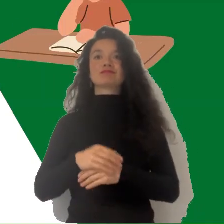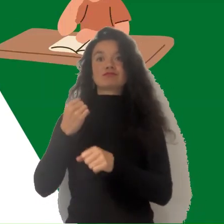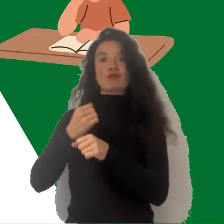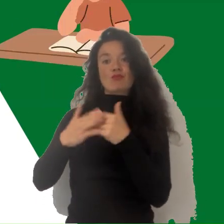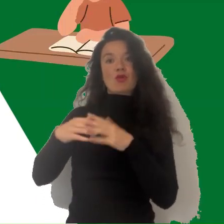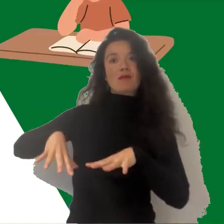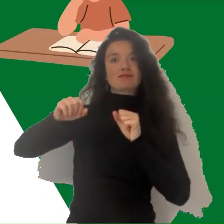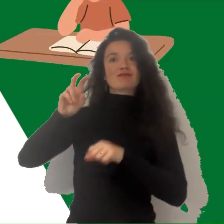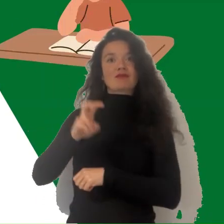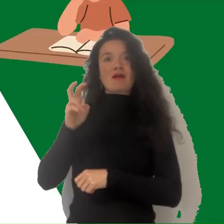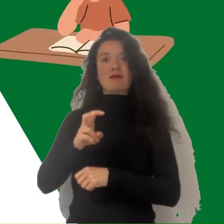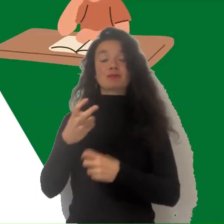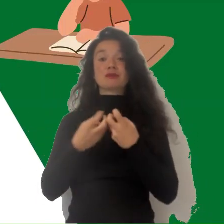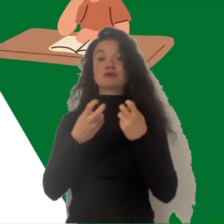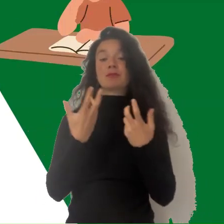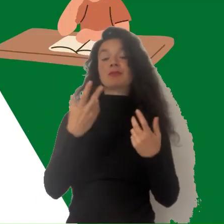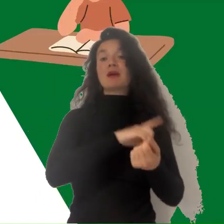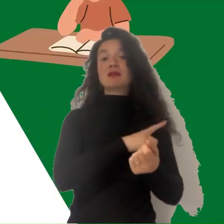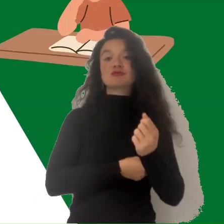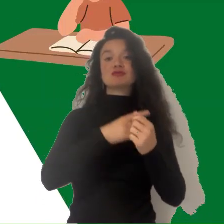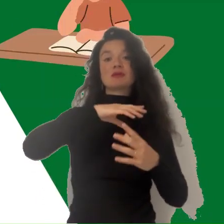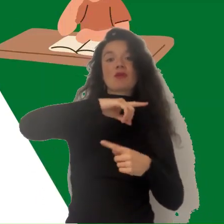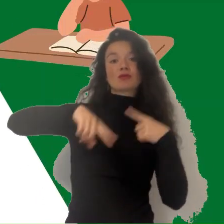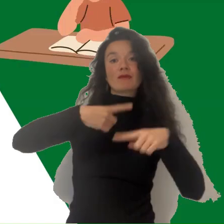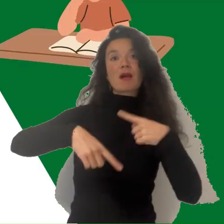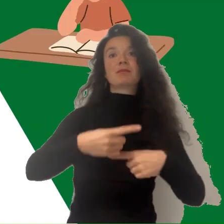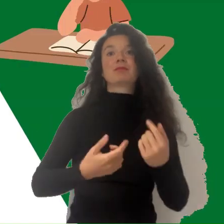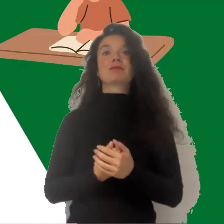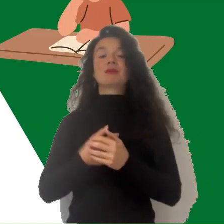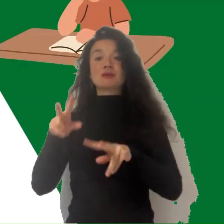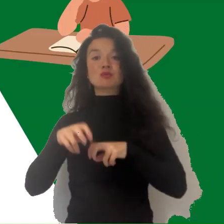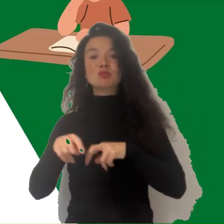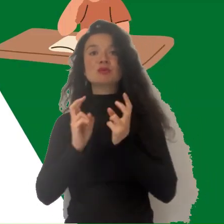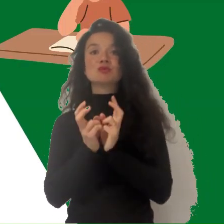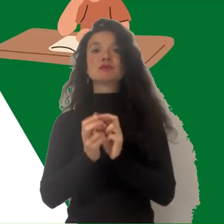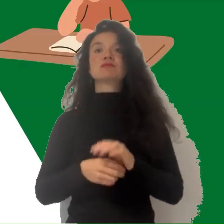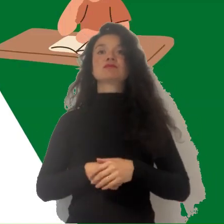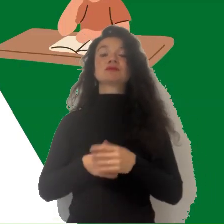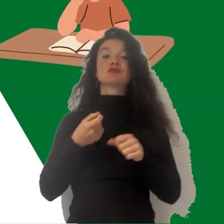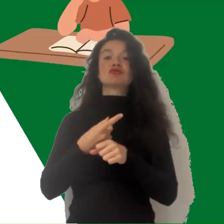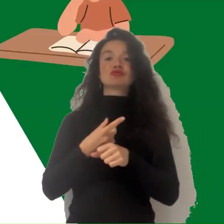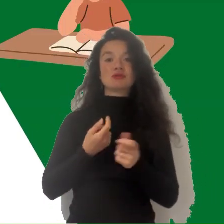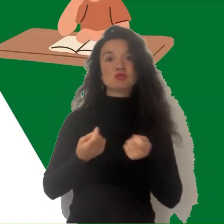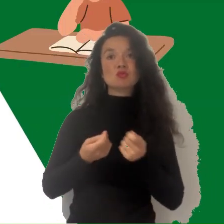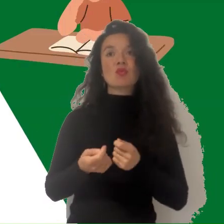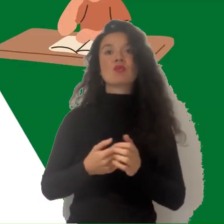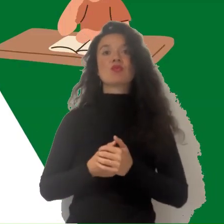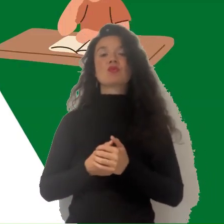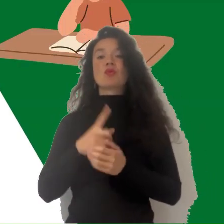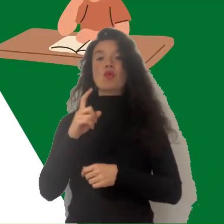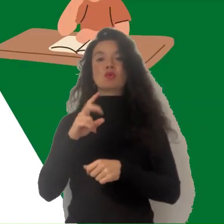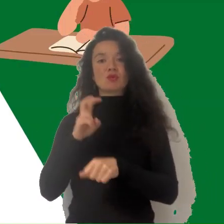these sectors are particularly suitable because they often involve visual, practical, and hands-on tasks.